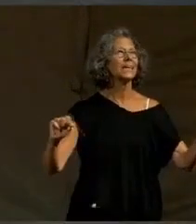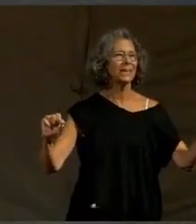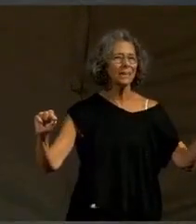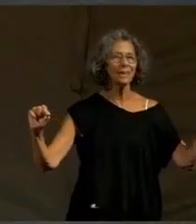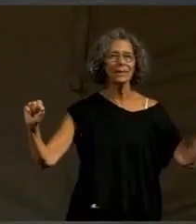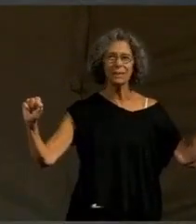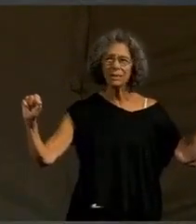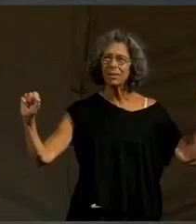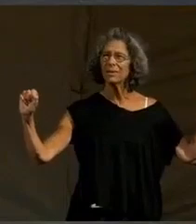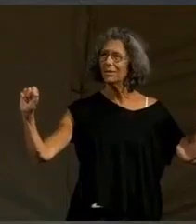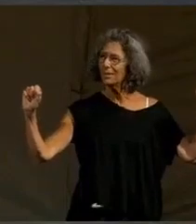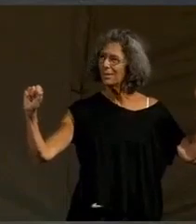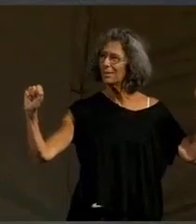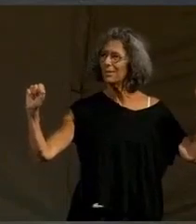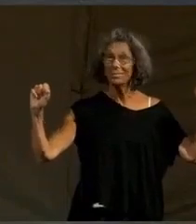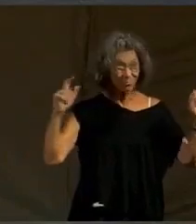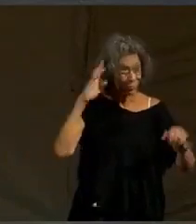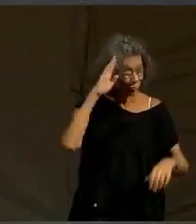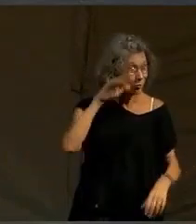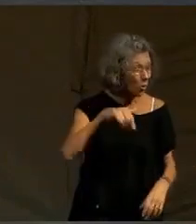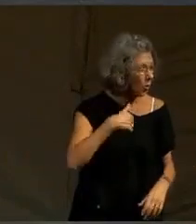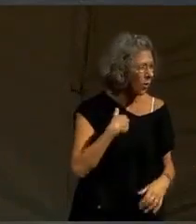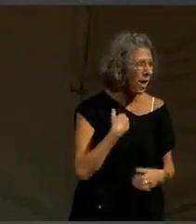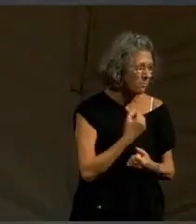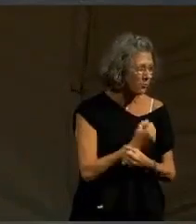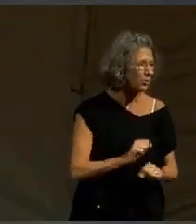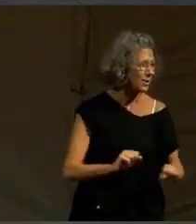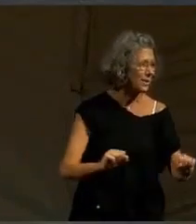God knows, you know I'm free.